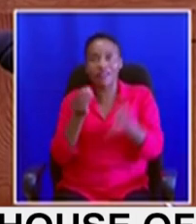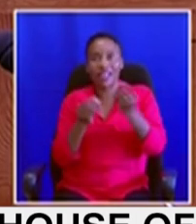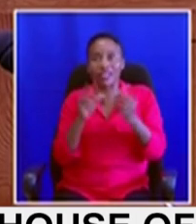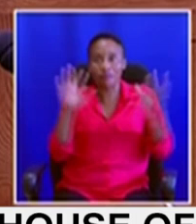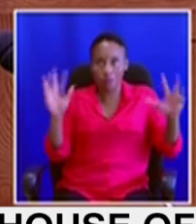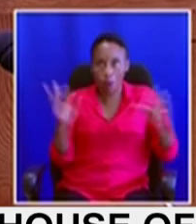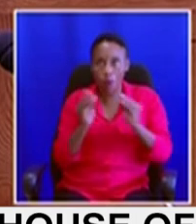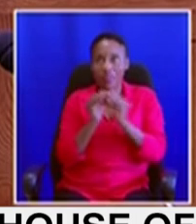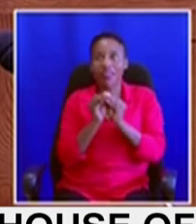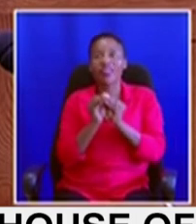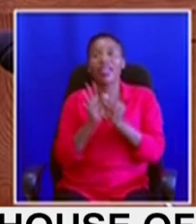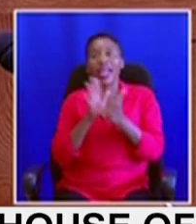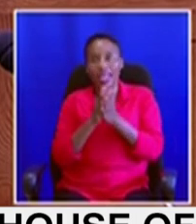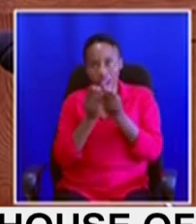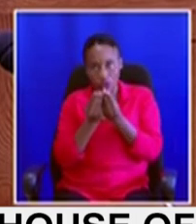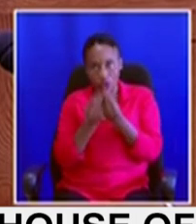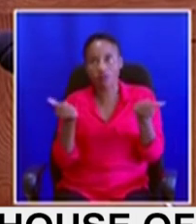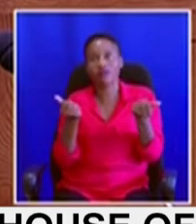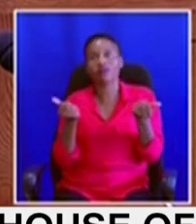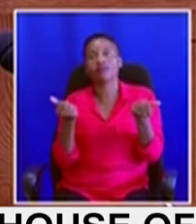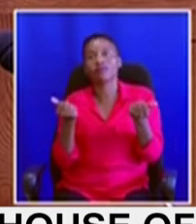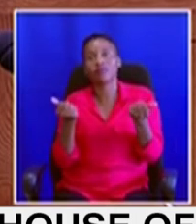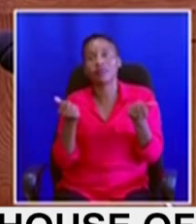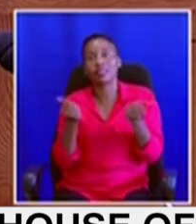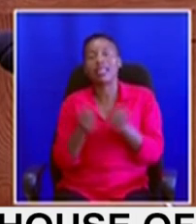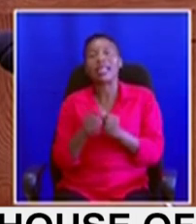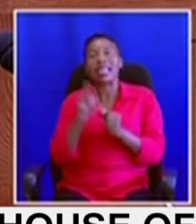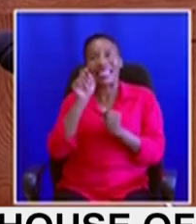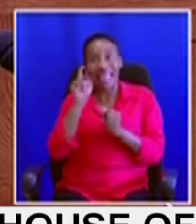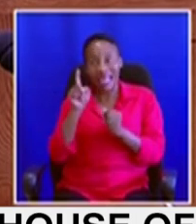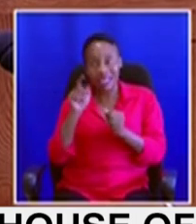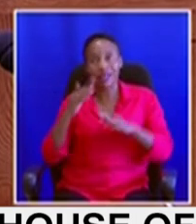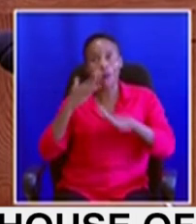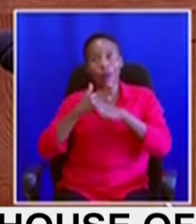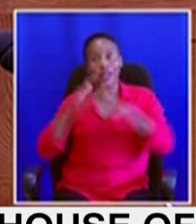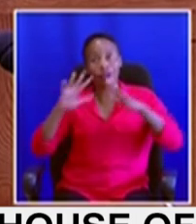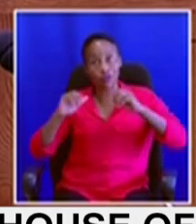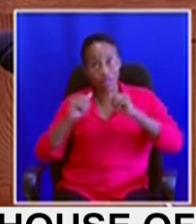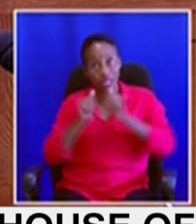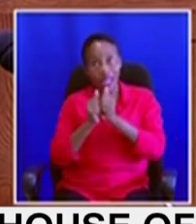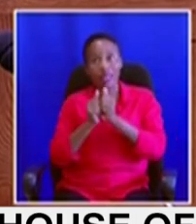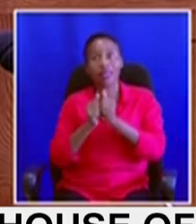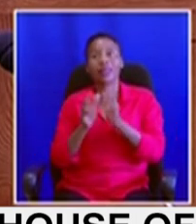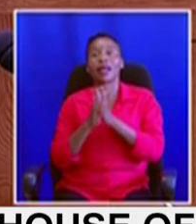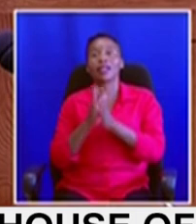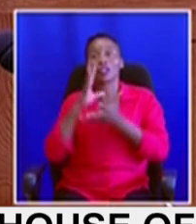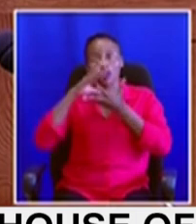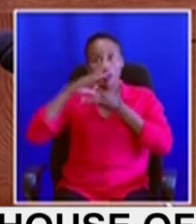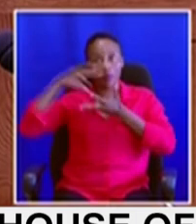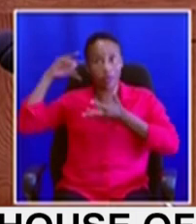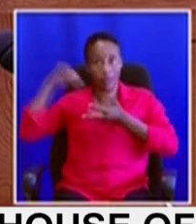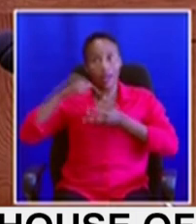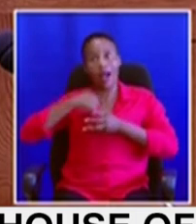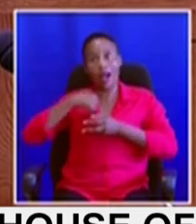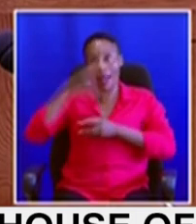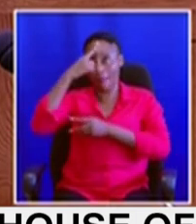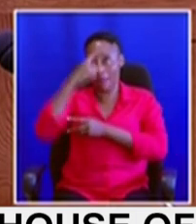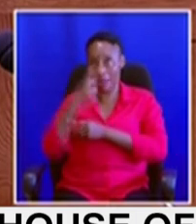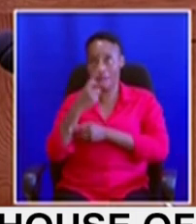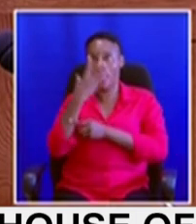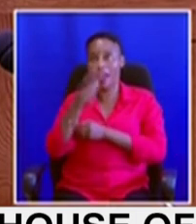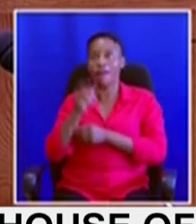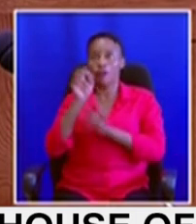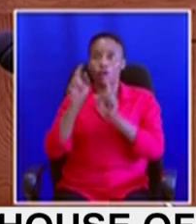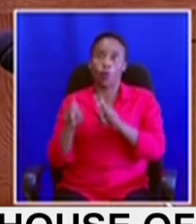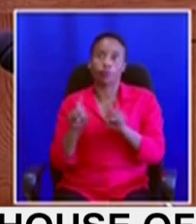it. And this is the cooperative spirit that I believe that we should have.